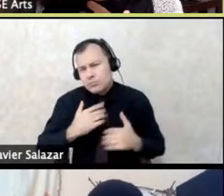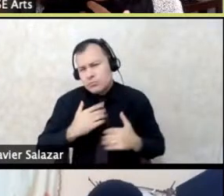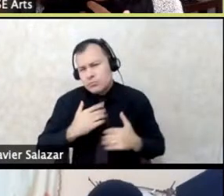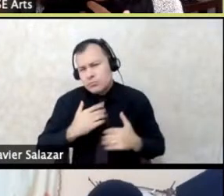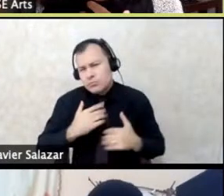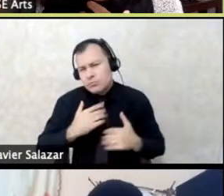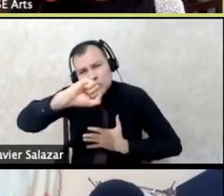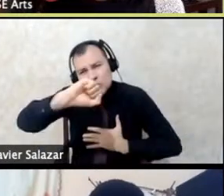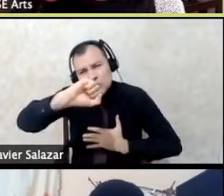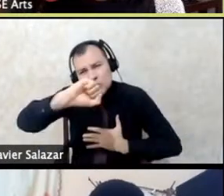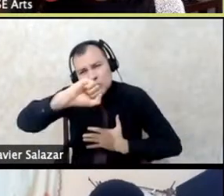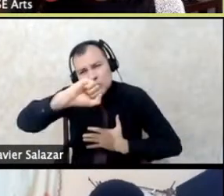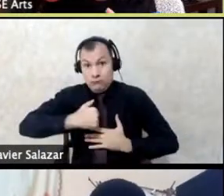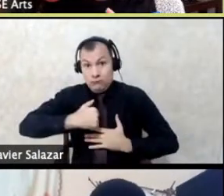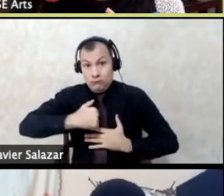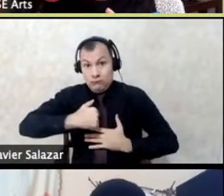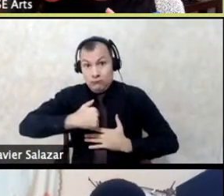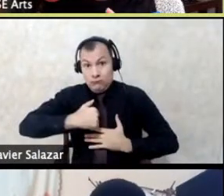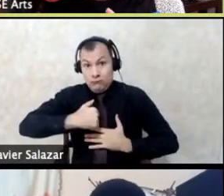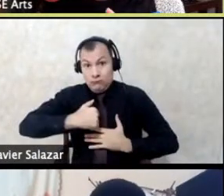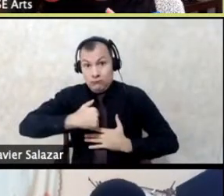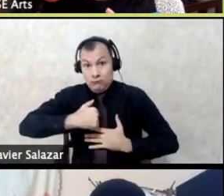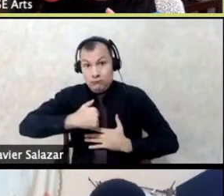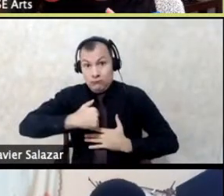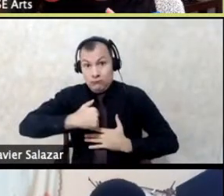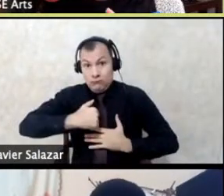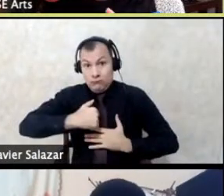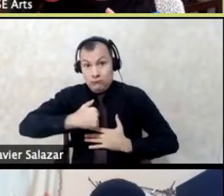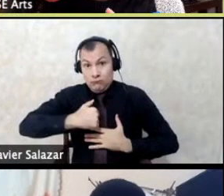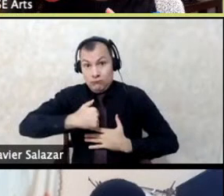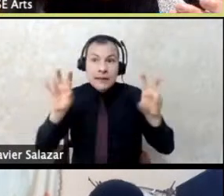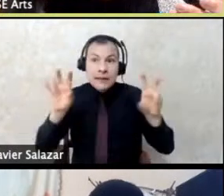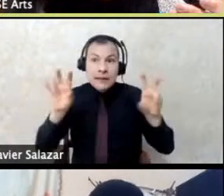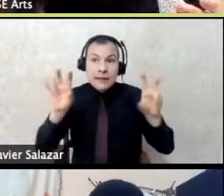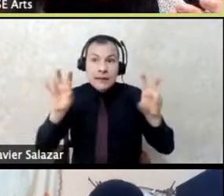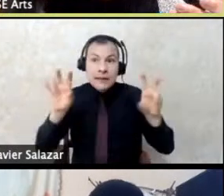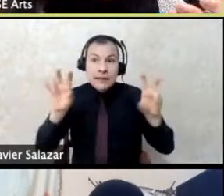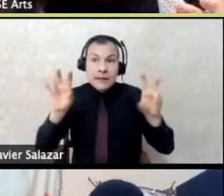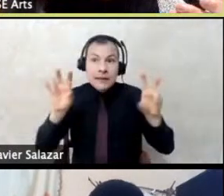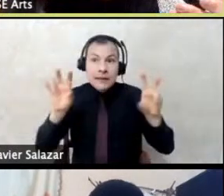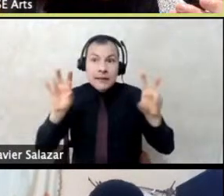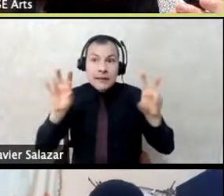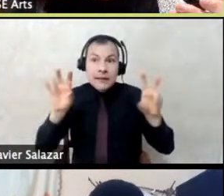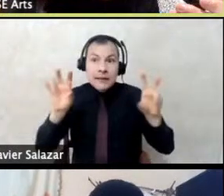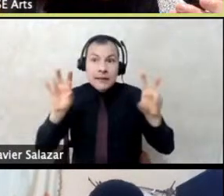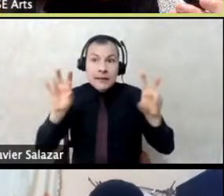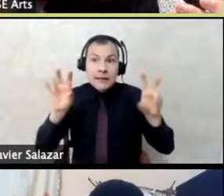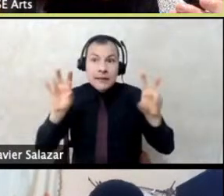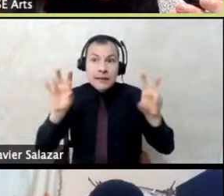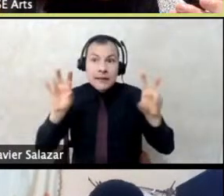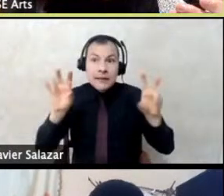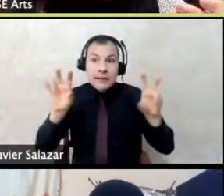mí. Y con el tiempo nosotros hemos encontrado que el teatro es una forma muy importante en la